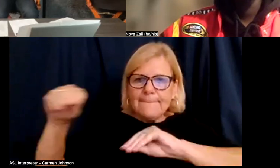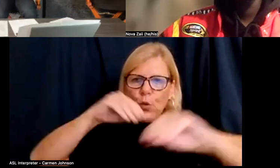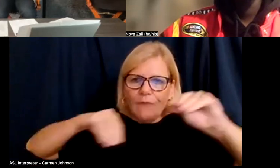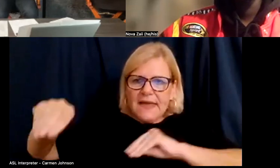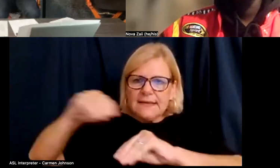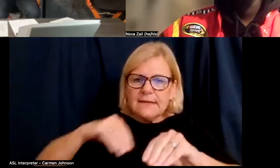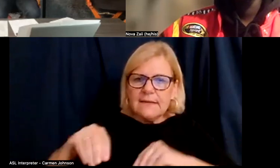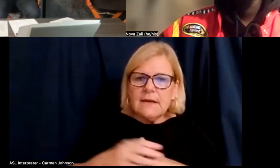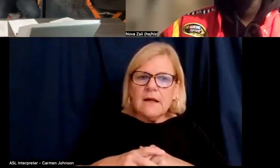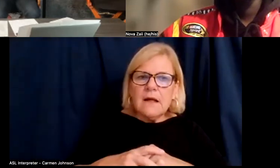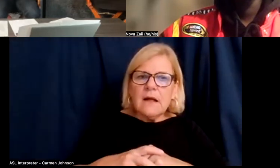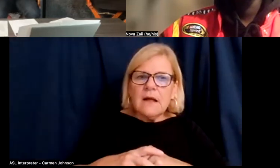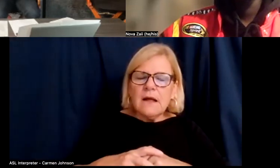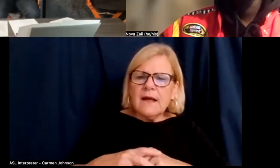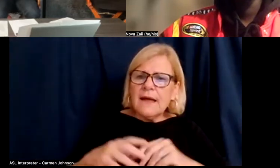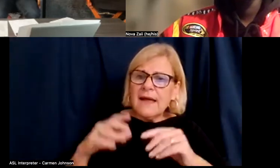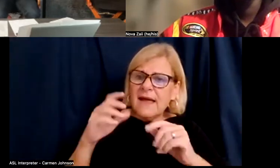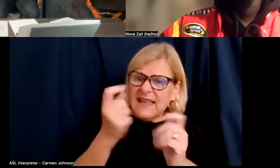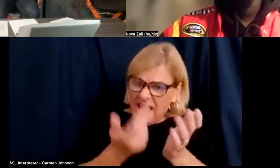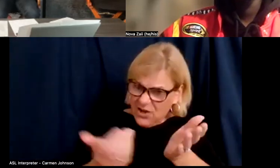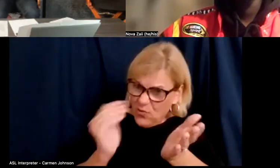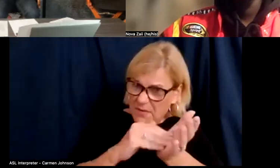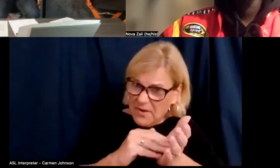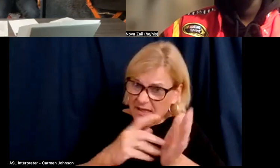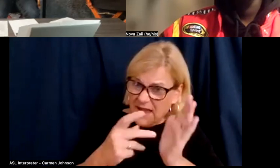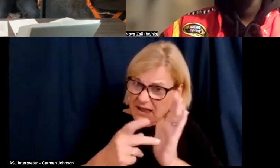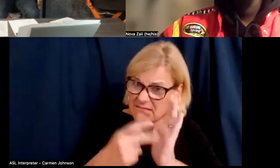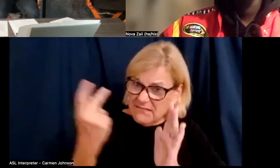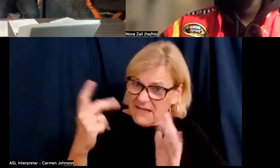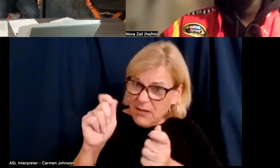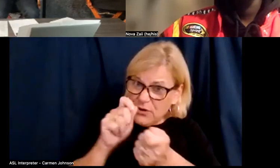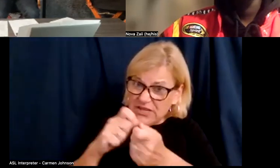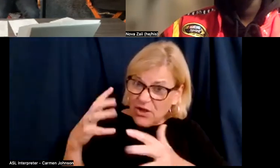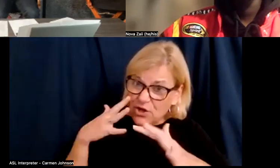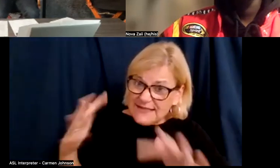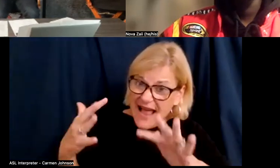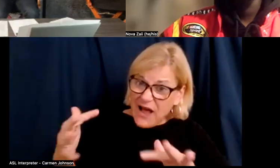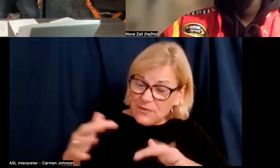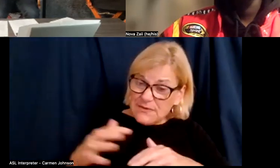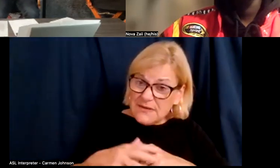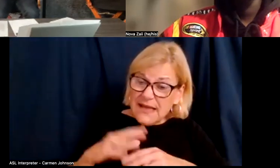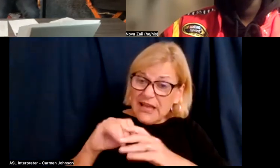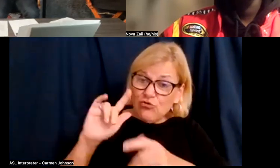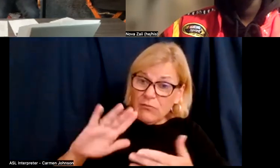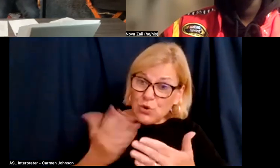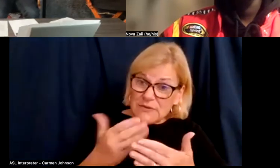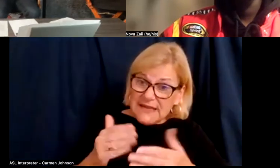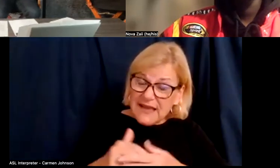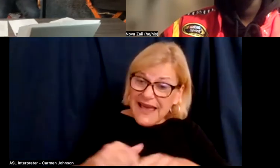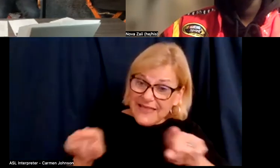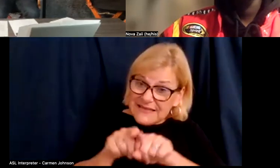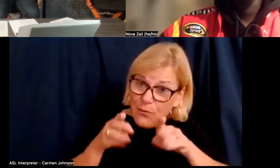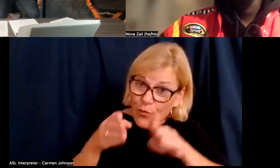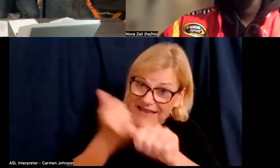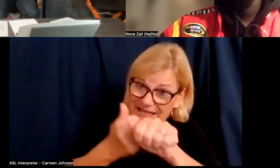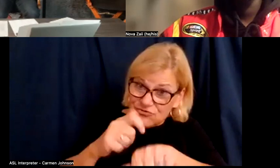Like, can you replicate a particular sound in your music the same way